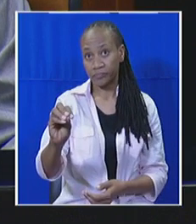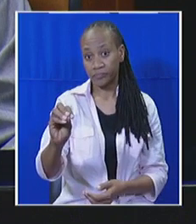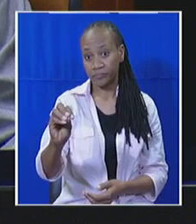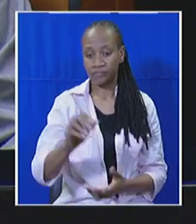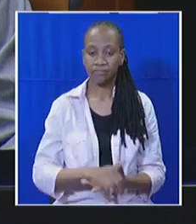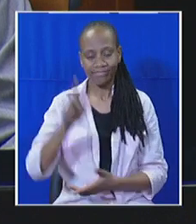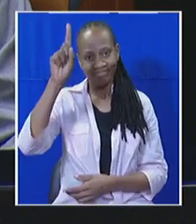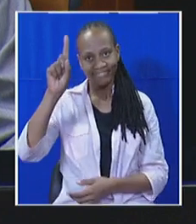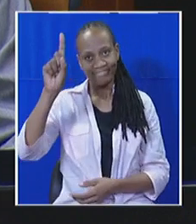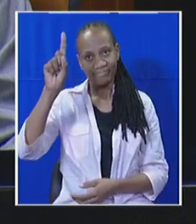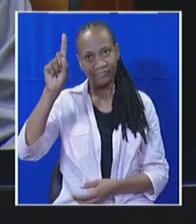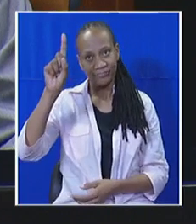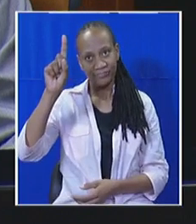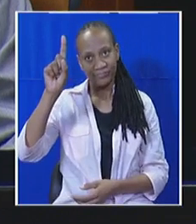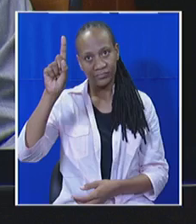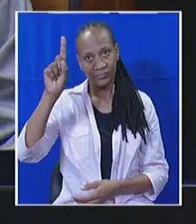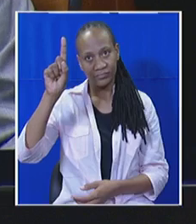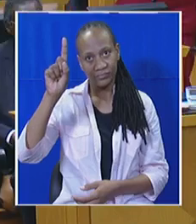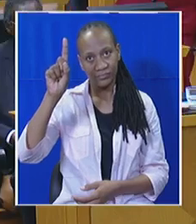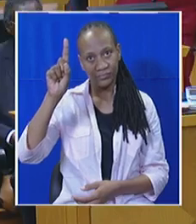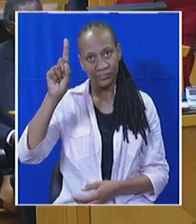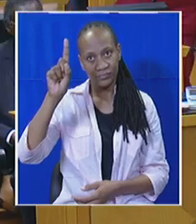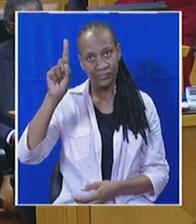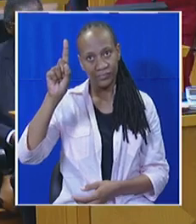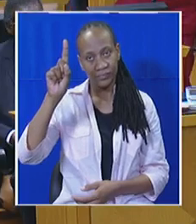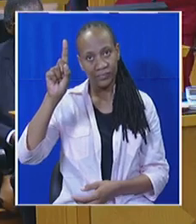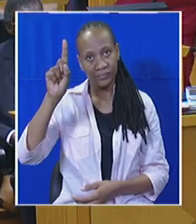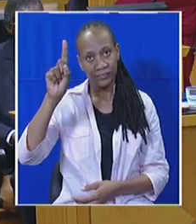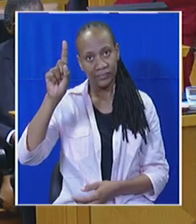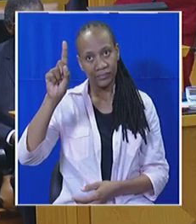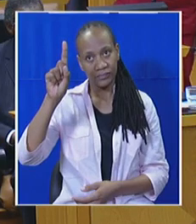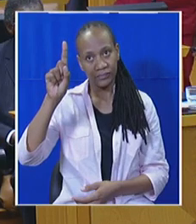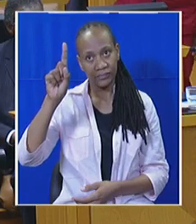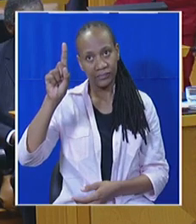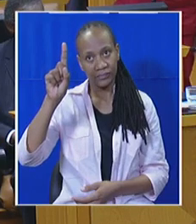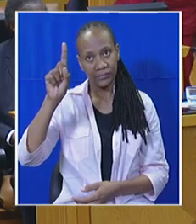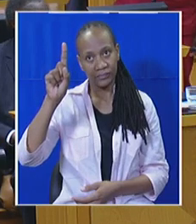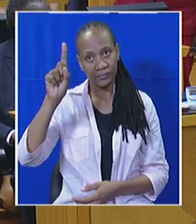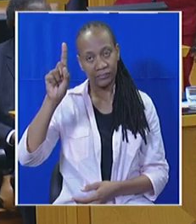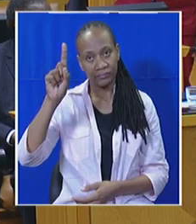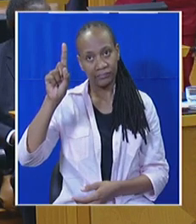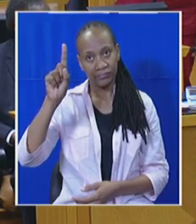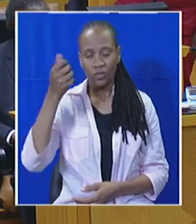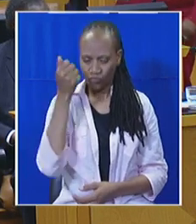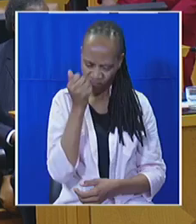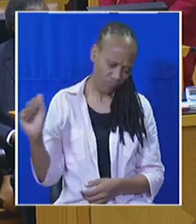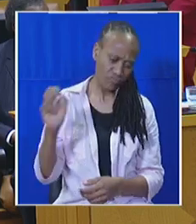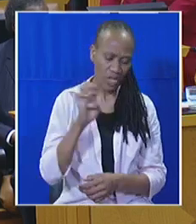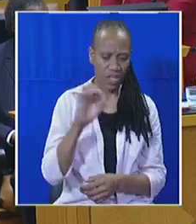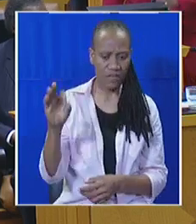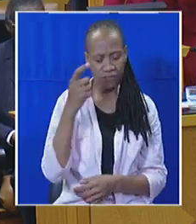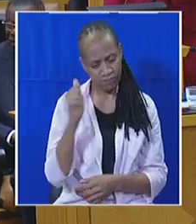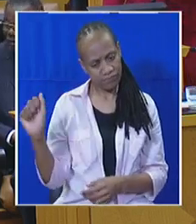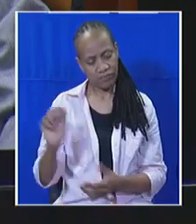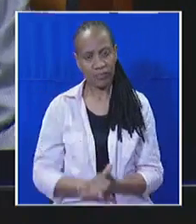House Chair, they are awarding themselves these things. Honorable member, do you object? Now the Economic Freedom Fighters object. There's